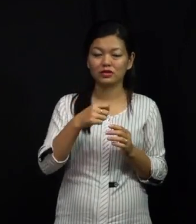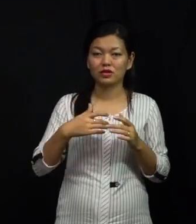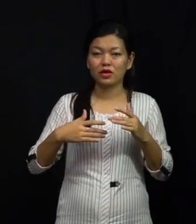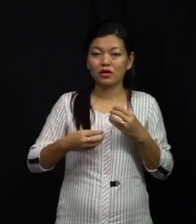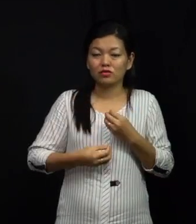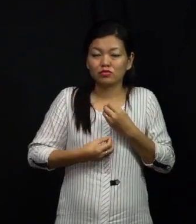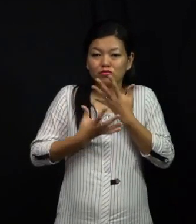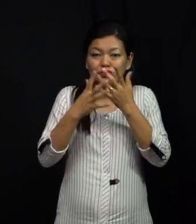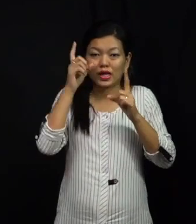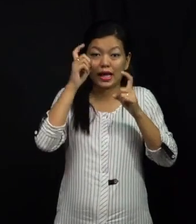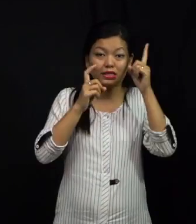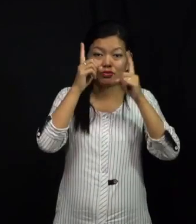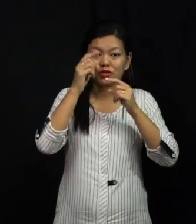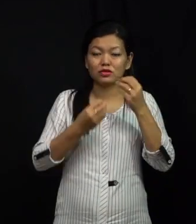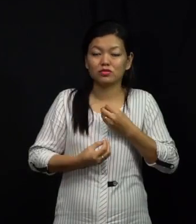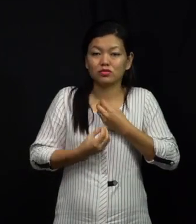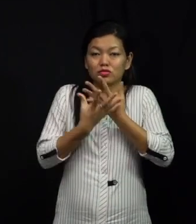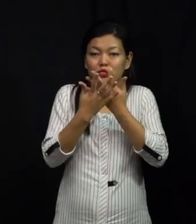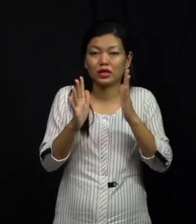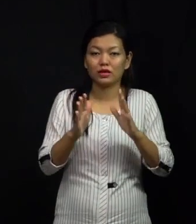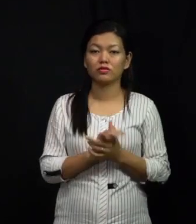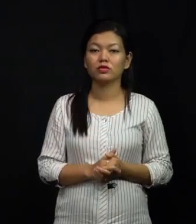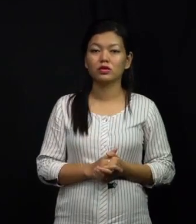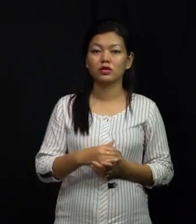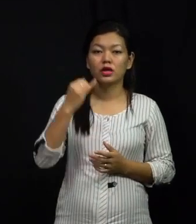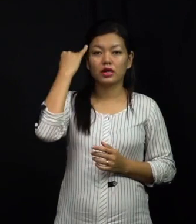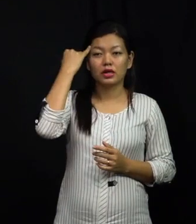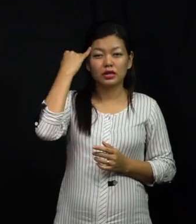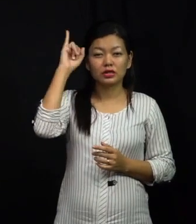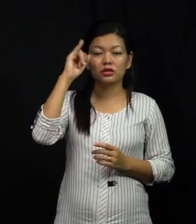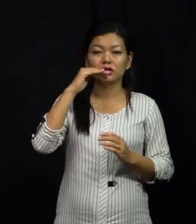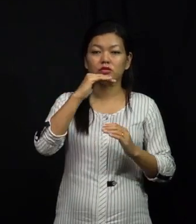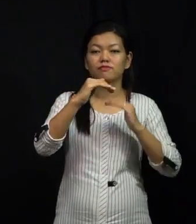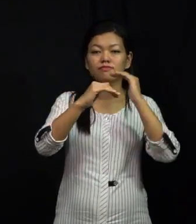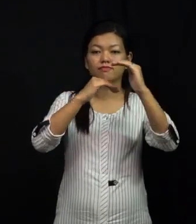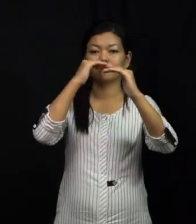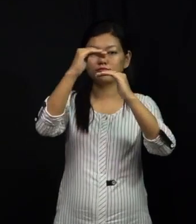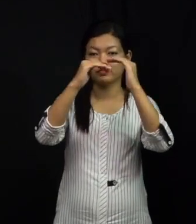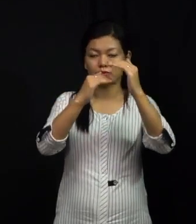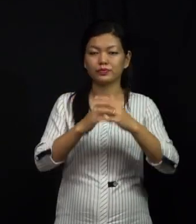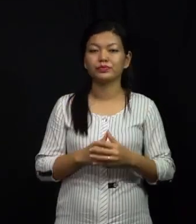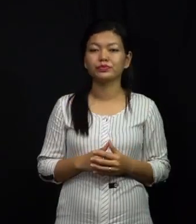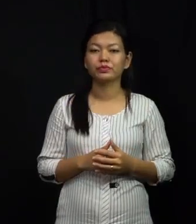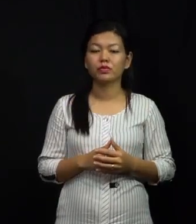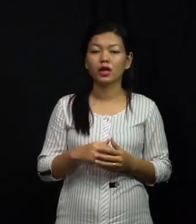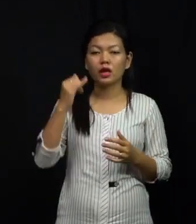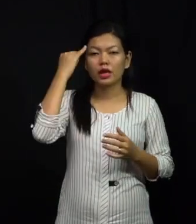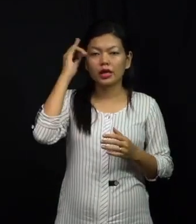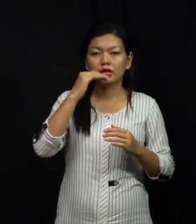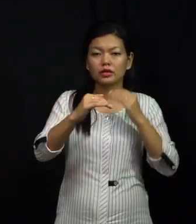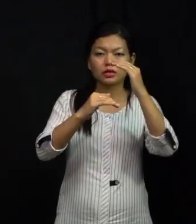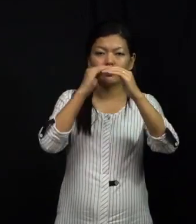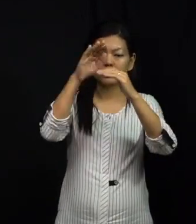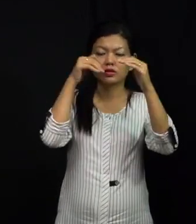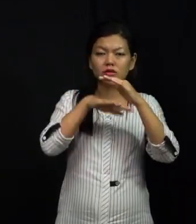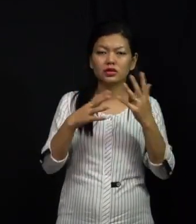the intellectual development? Intellect is to do with our mind, isn't it? So sense organs are developed. So what are sense organs?